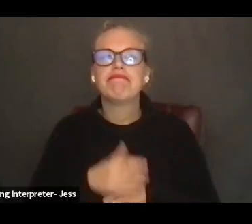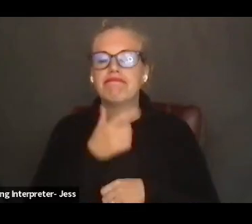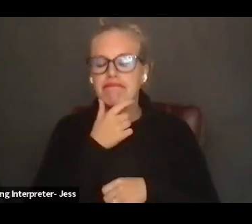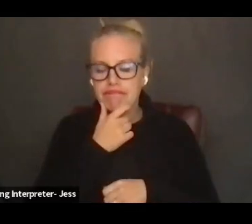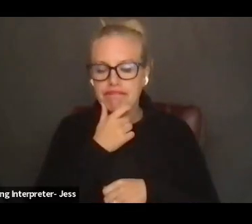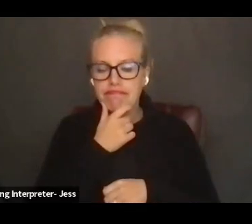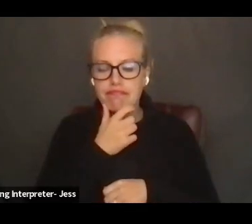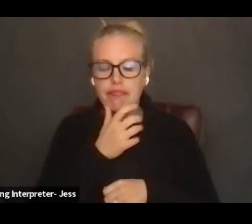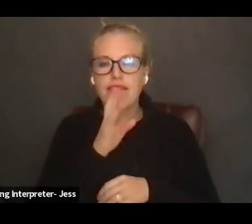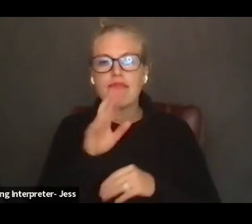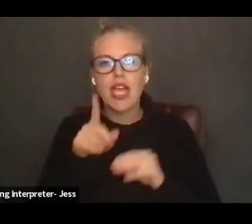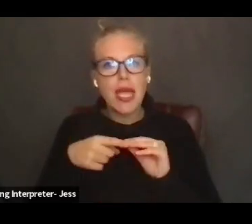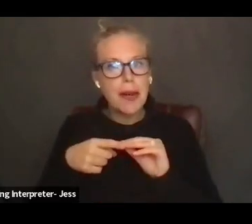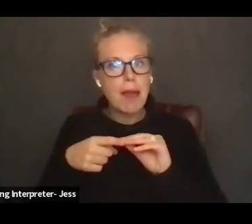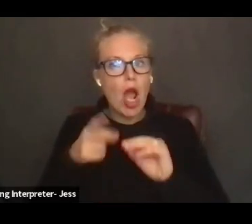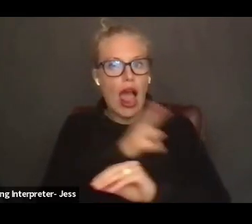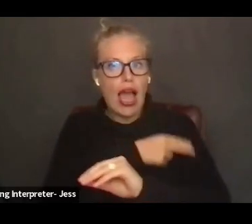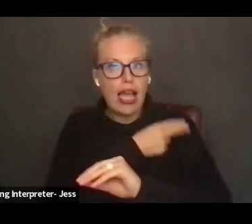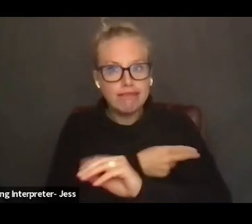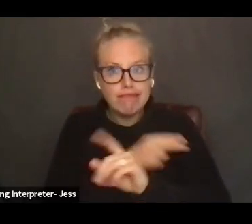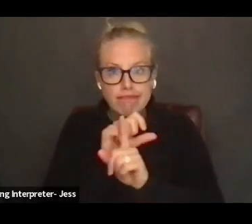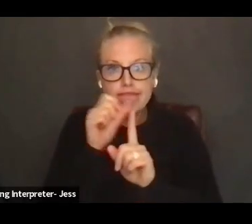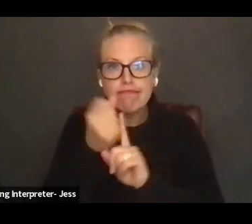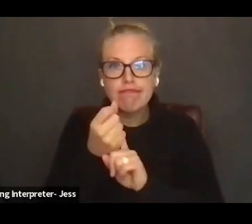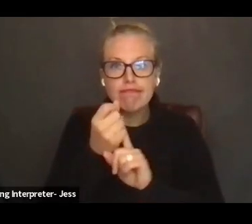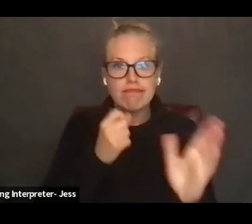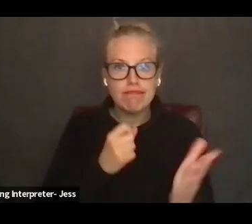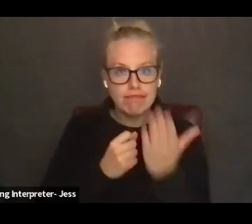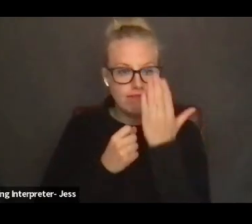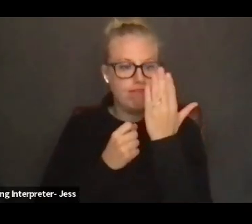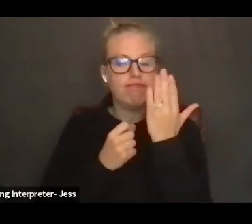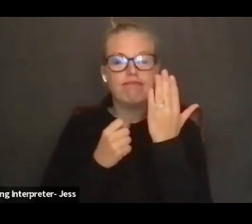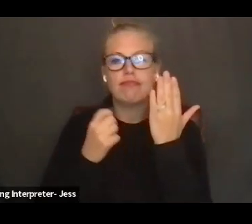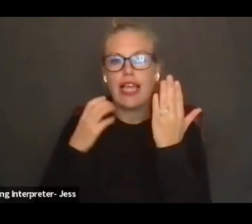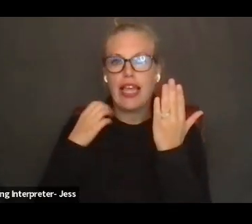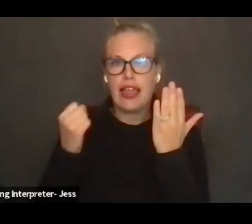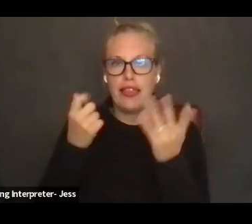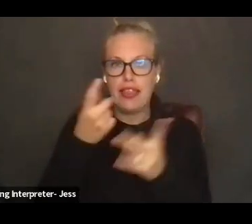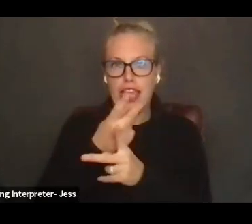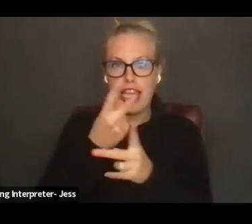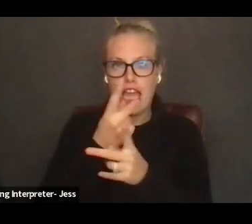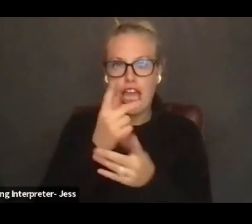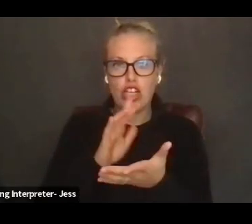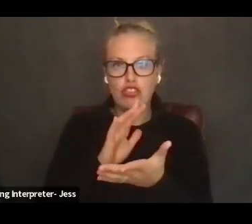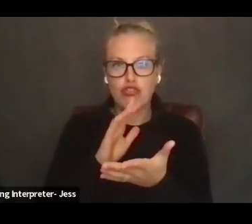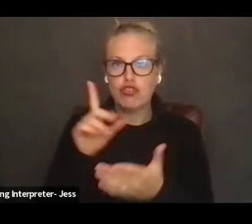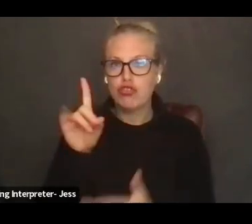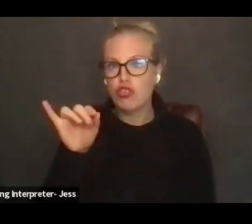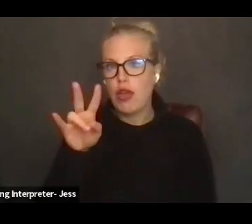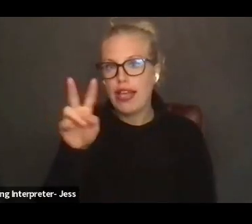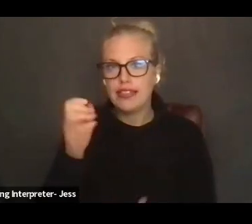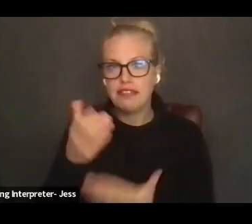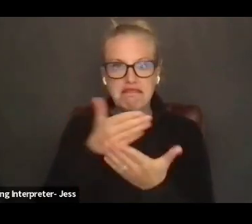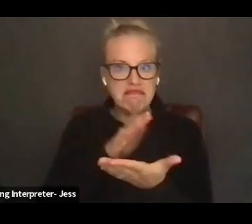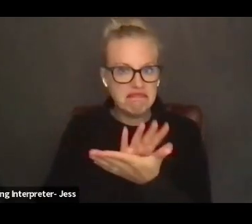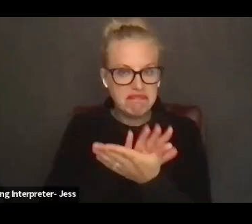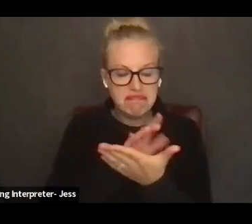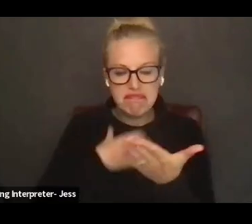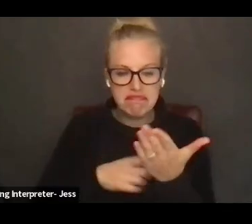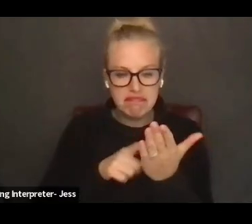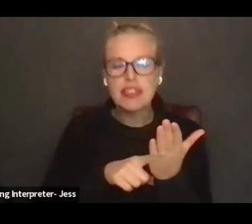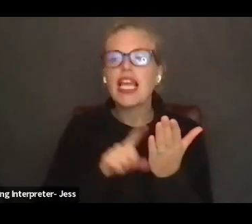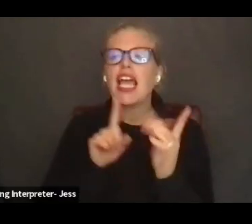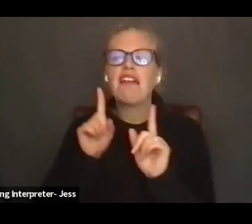Talking about being in a hospital and being presented with a healthcare directive, you probably experienced it if you've gone to a